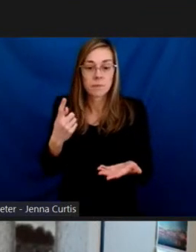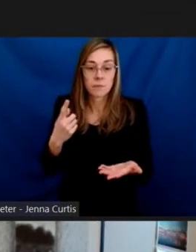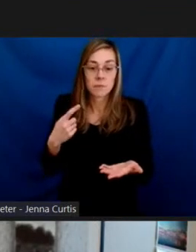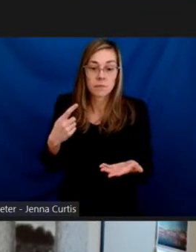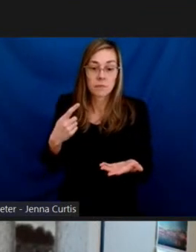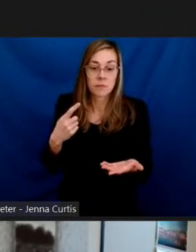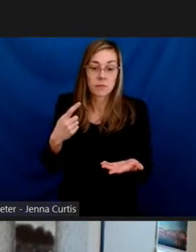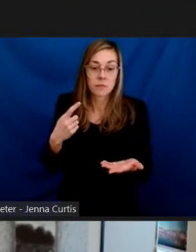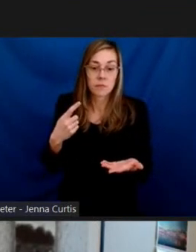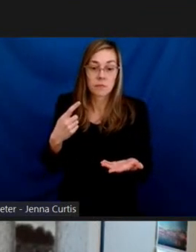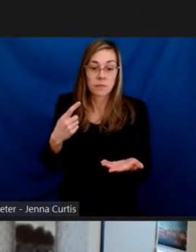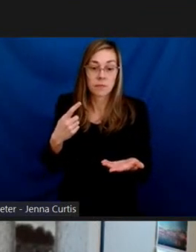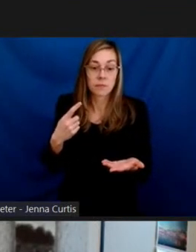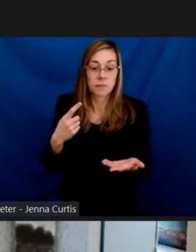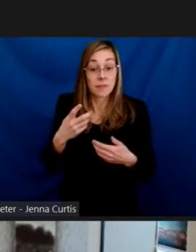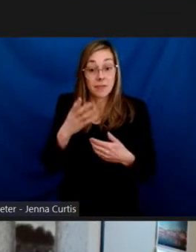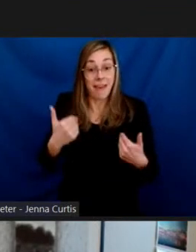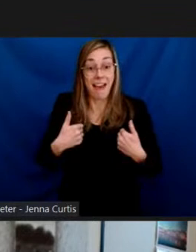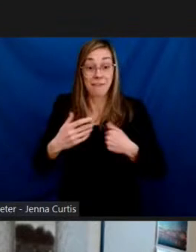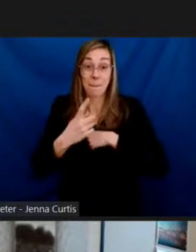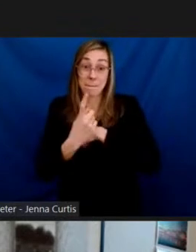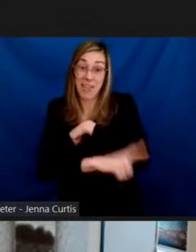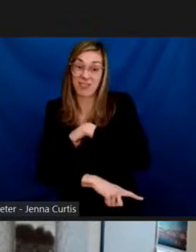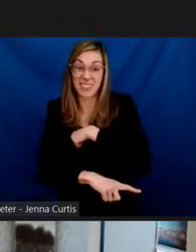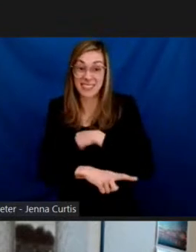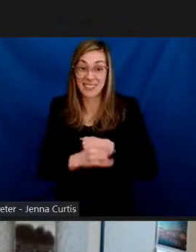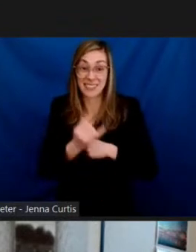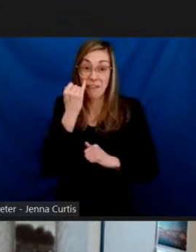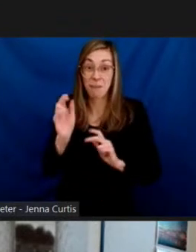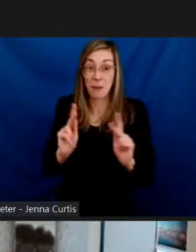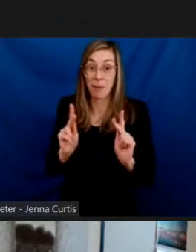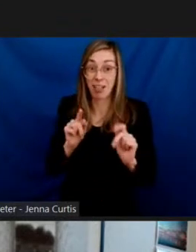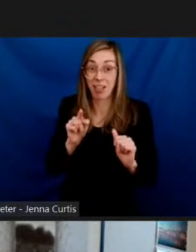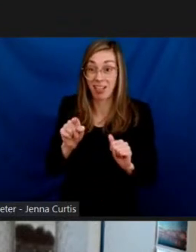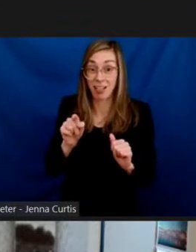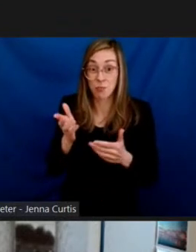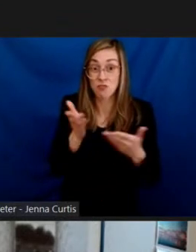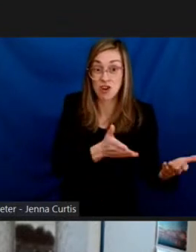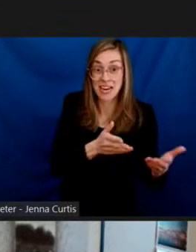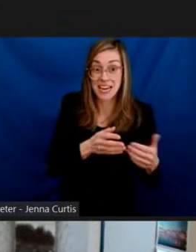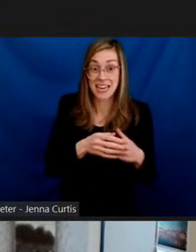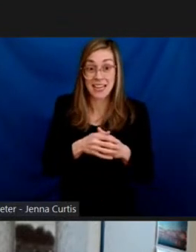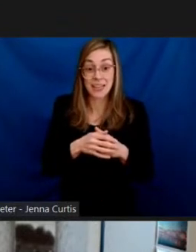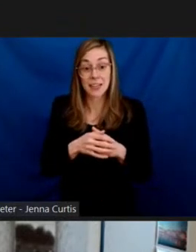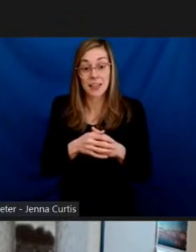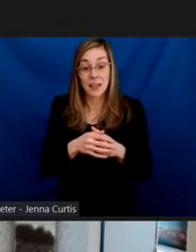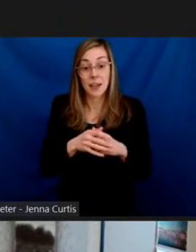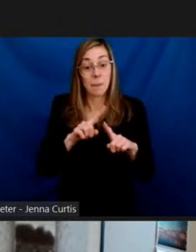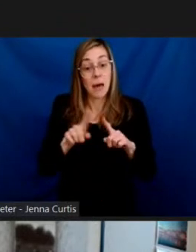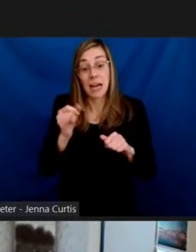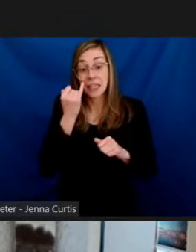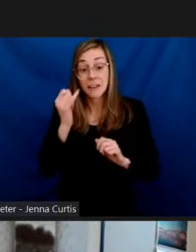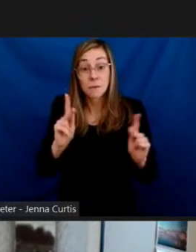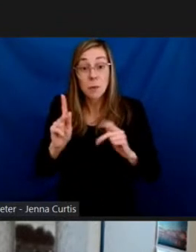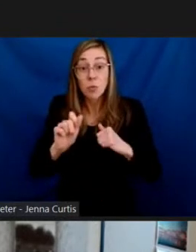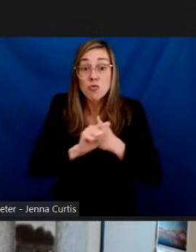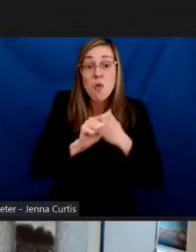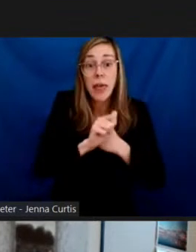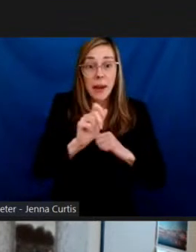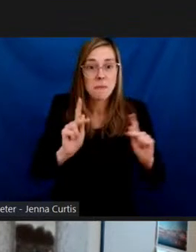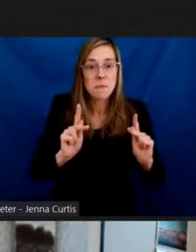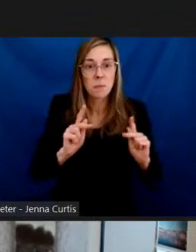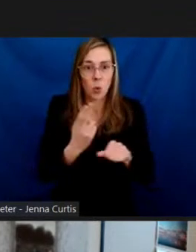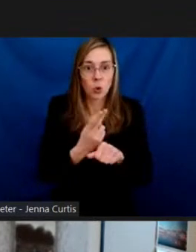of the villages because of weapons. But if they're using them, if they're threatening people, that's a no-go for us.